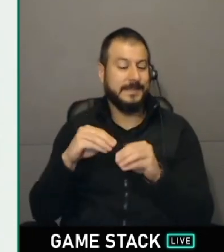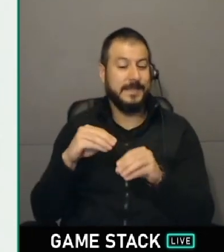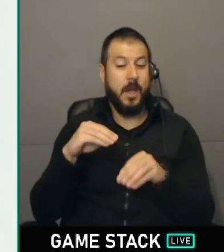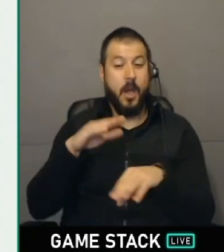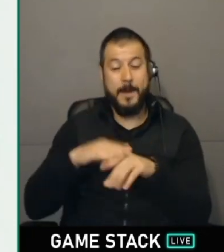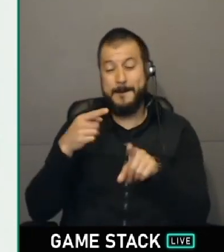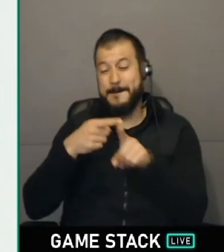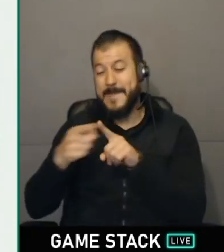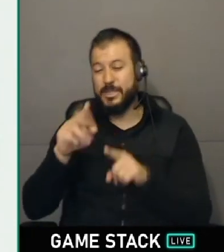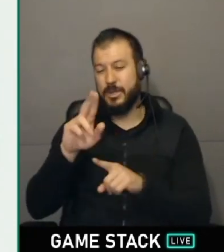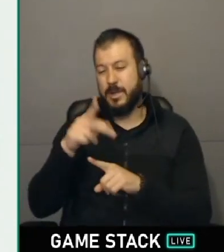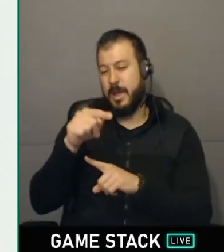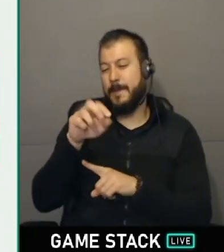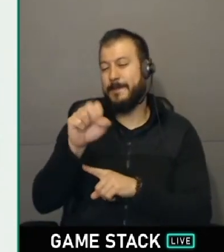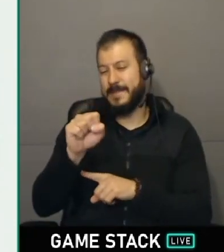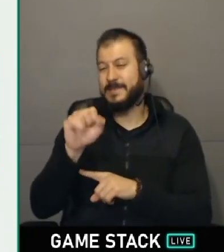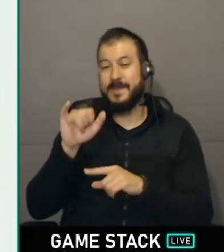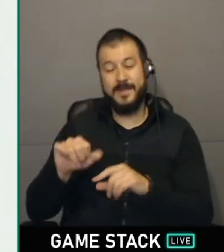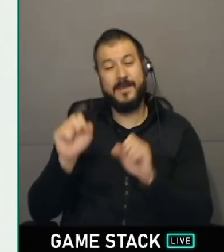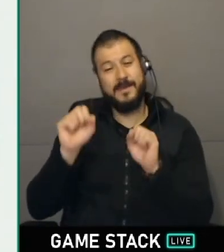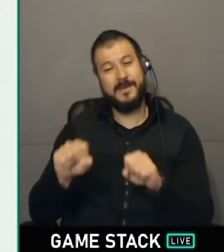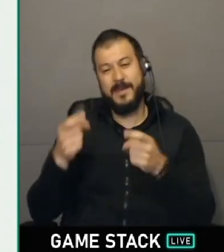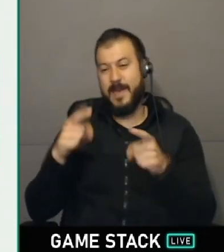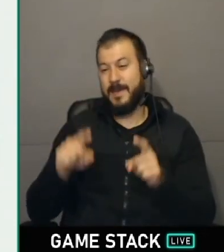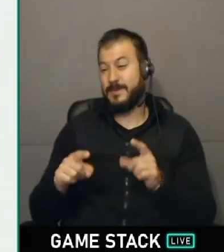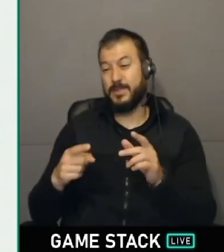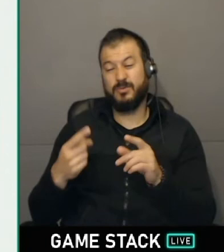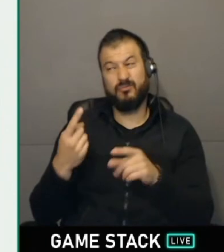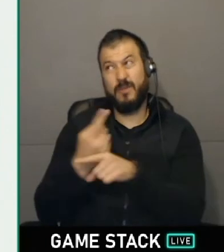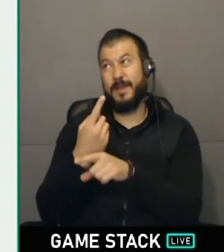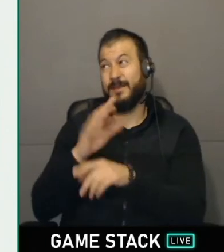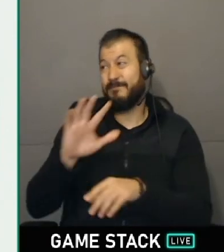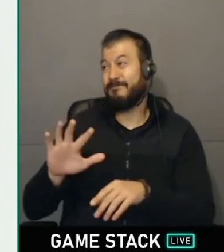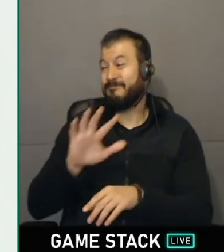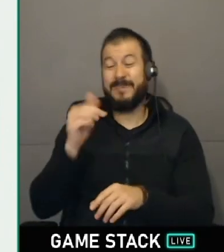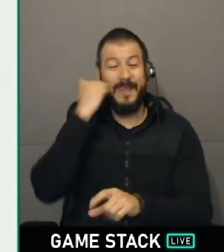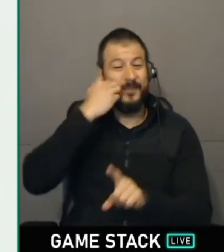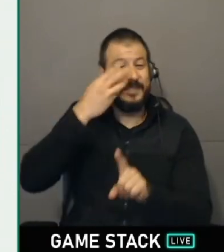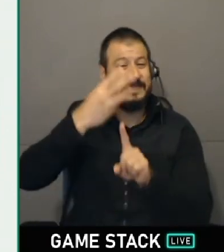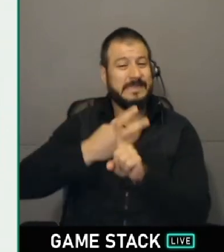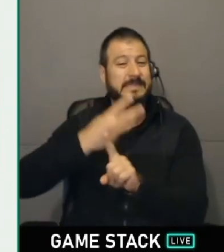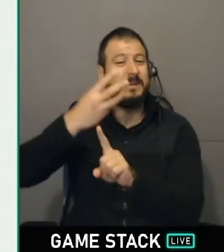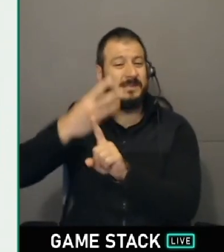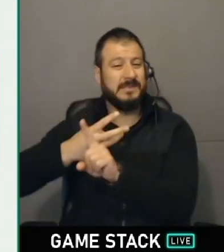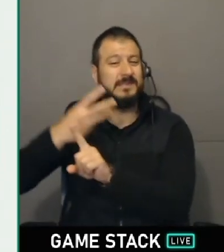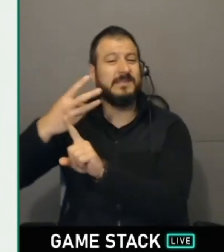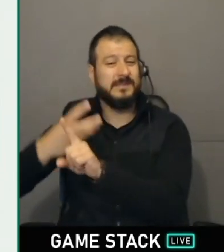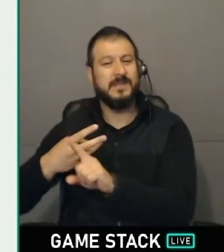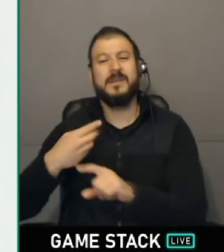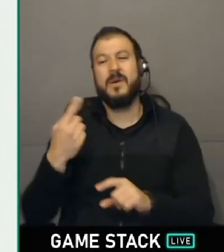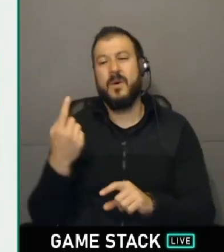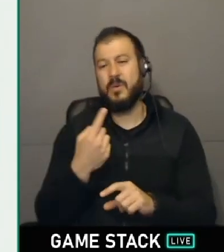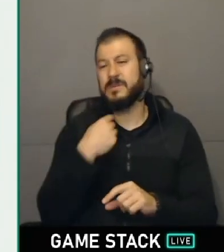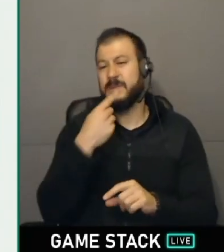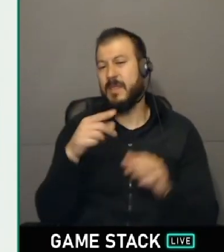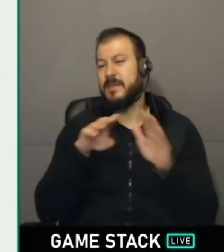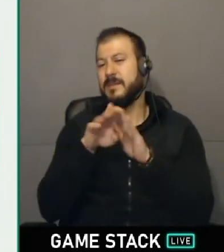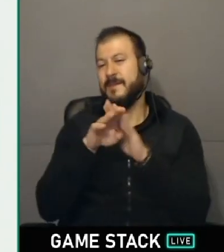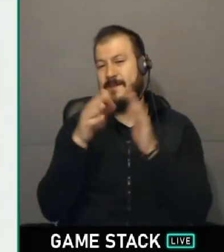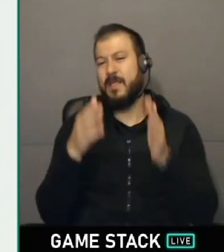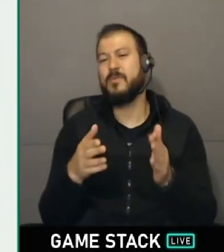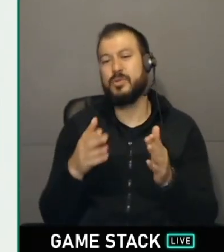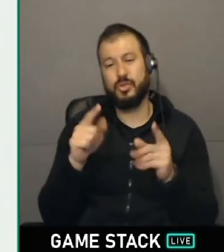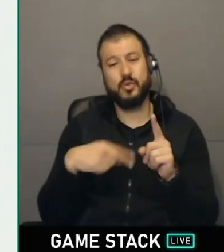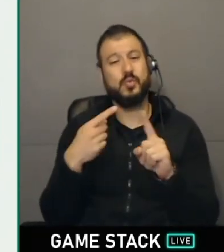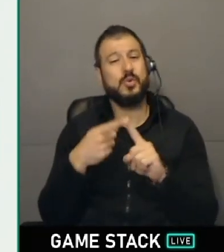of Windows, and that happens regularly about every 6 months. So I like to always tell developers, when you're